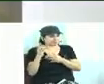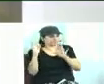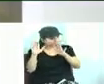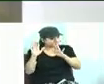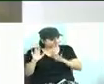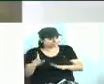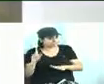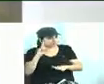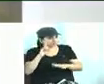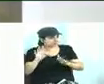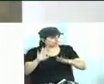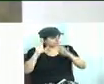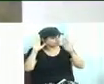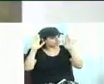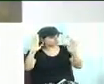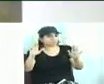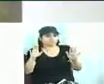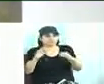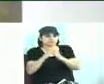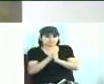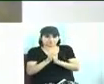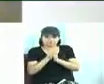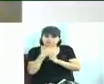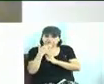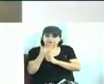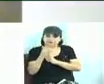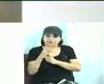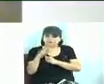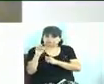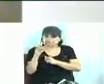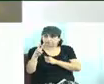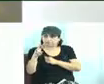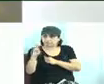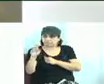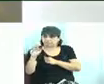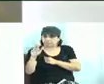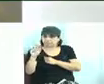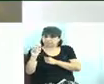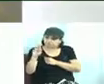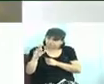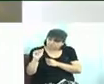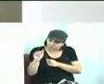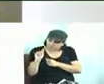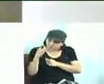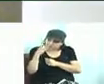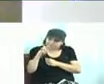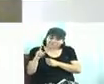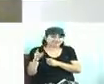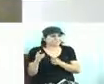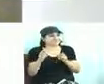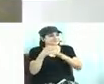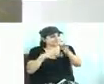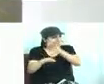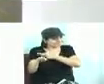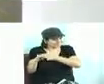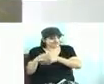heard that we had wonderful, wonderful worship, and thank you again, Reverend Barber, for standing in.